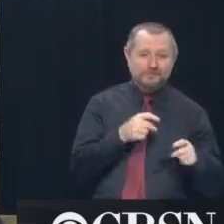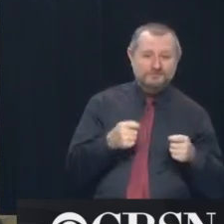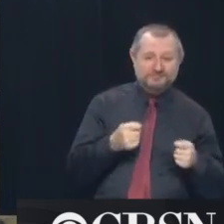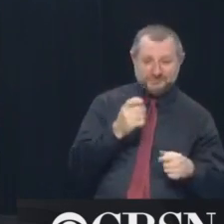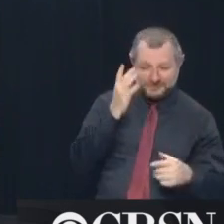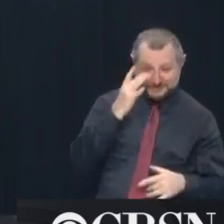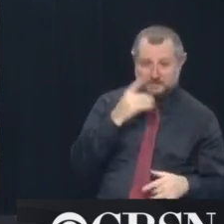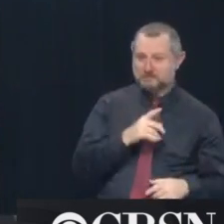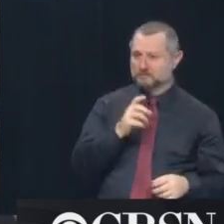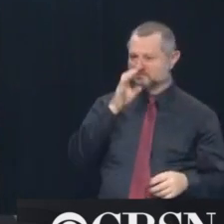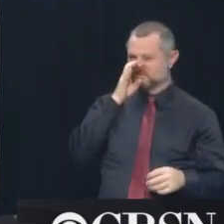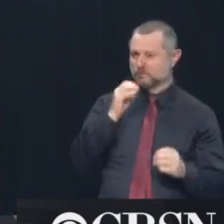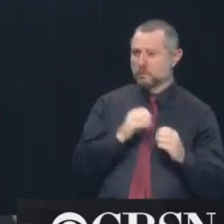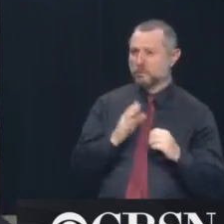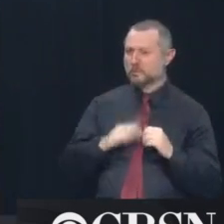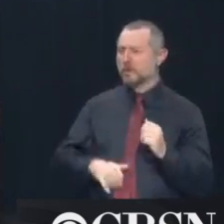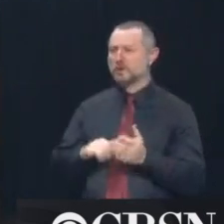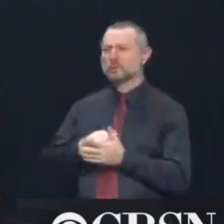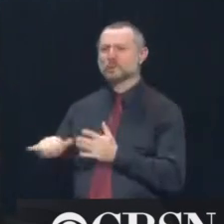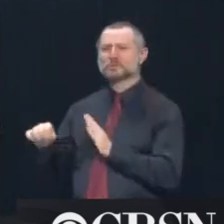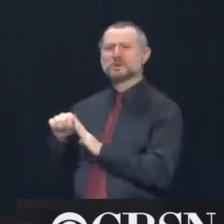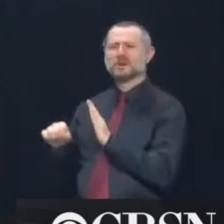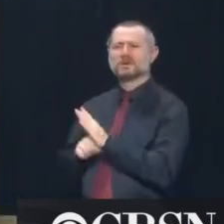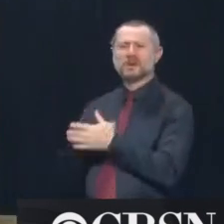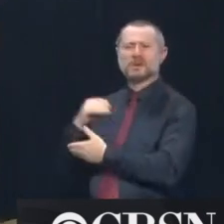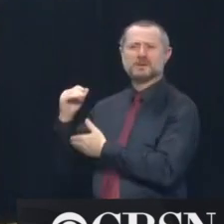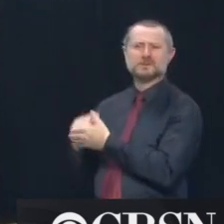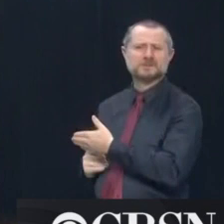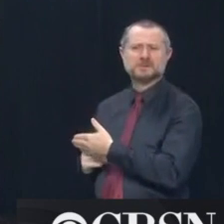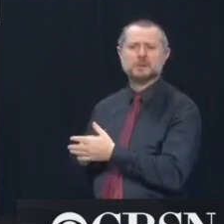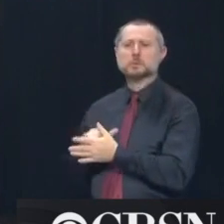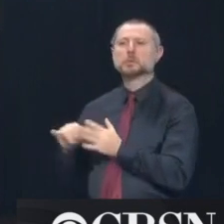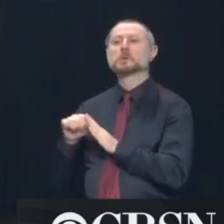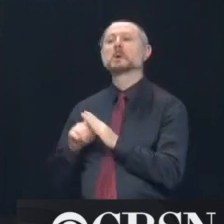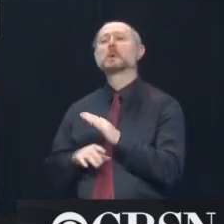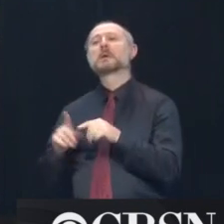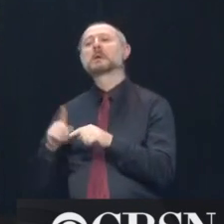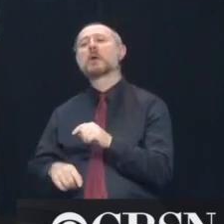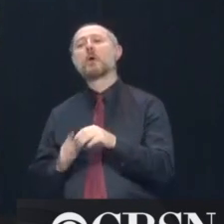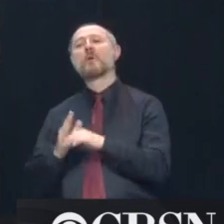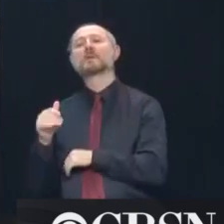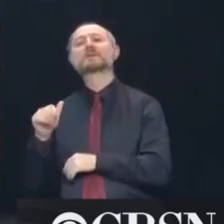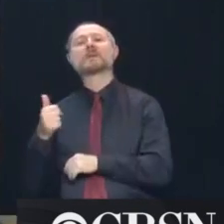State guidance. New York State says you can't go above 10.